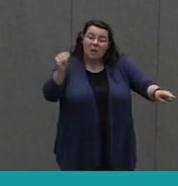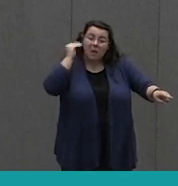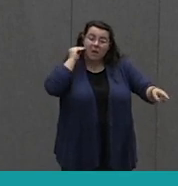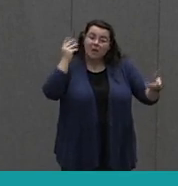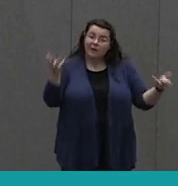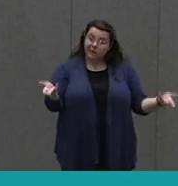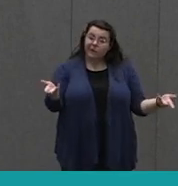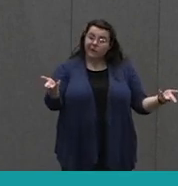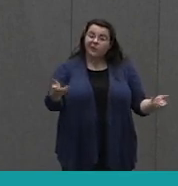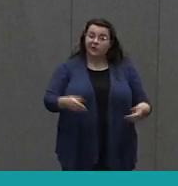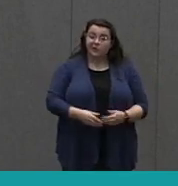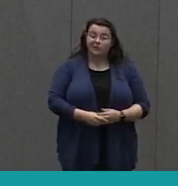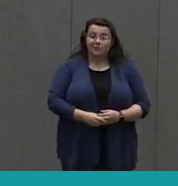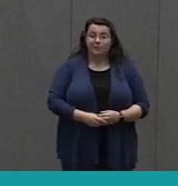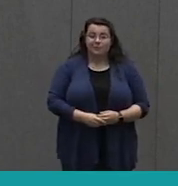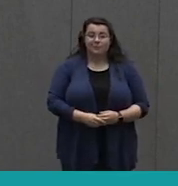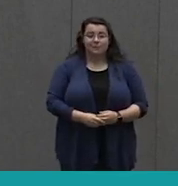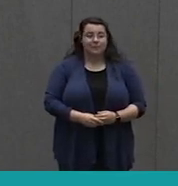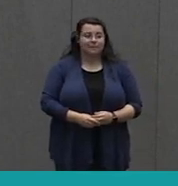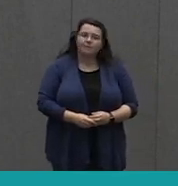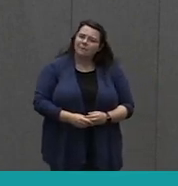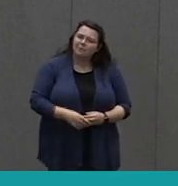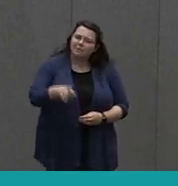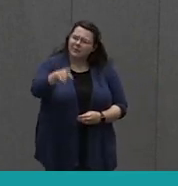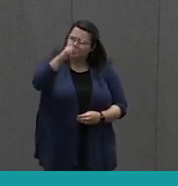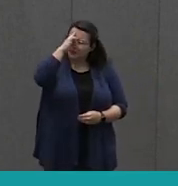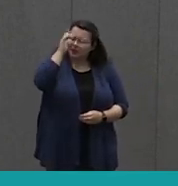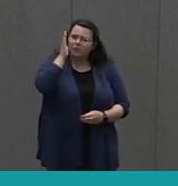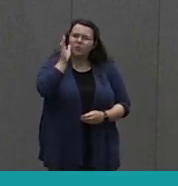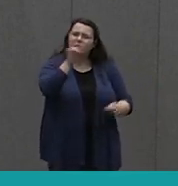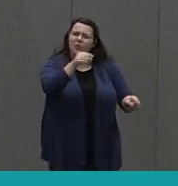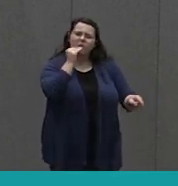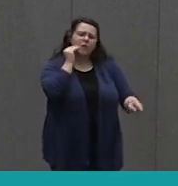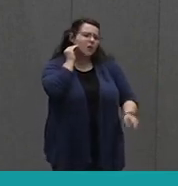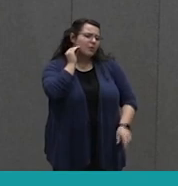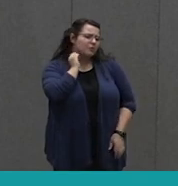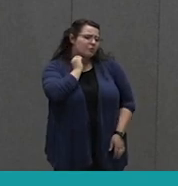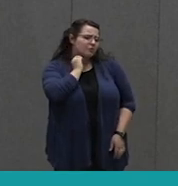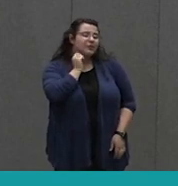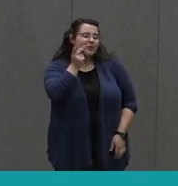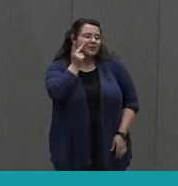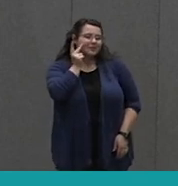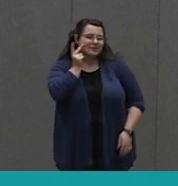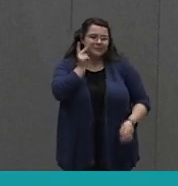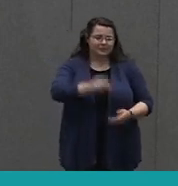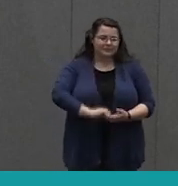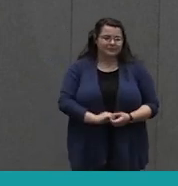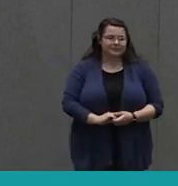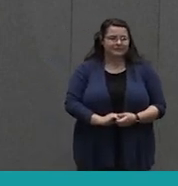What does your face look like when you get scared? Can you show me your scared face? That's my scared face.